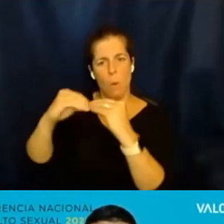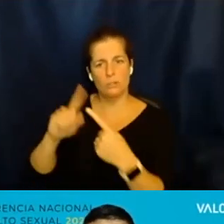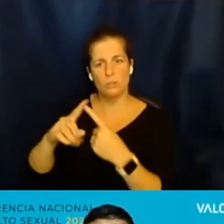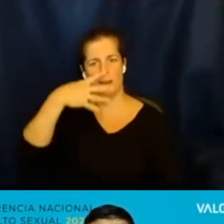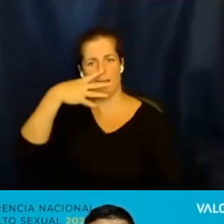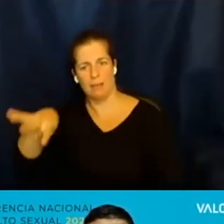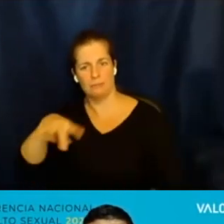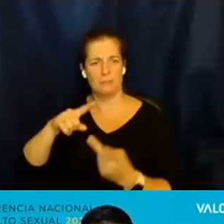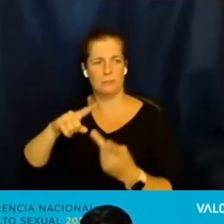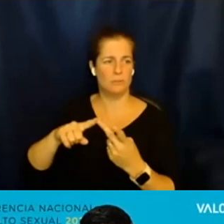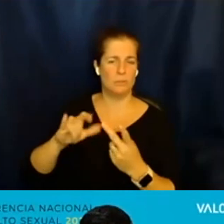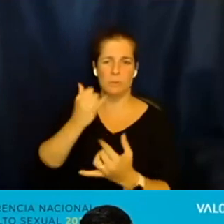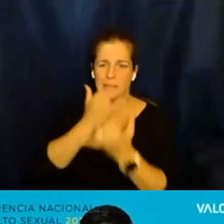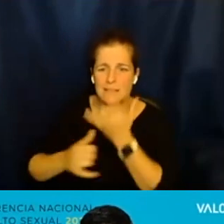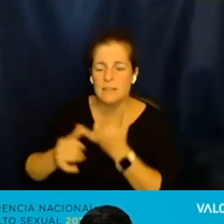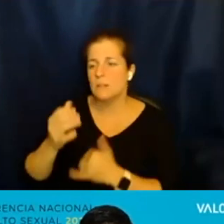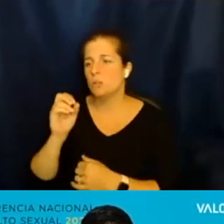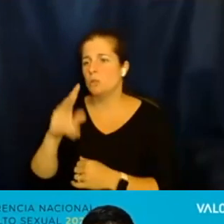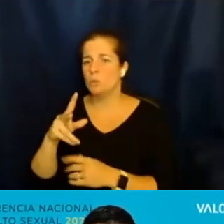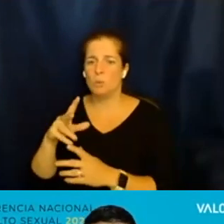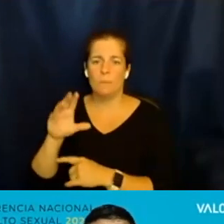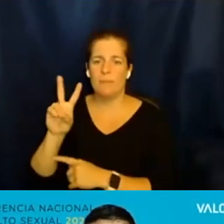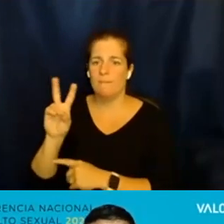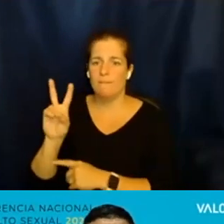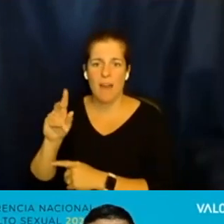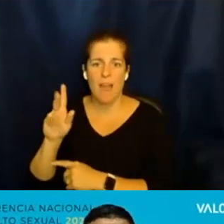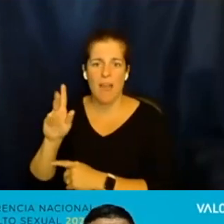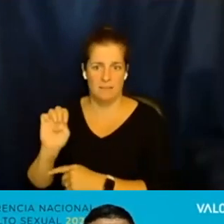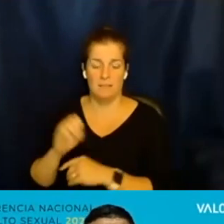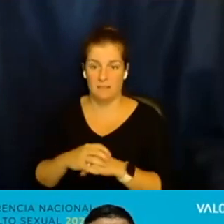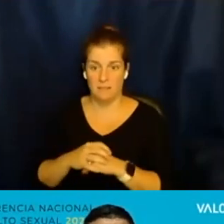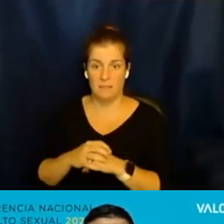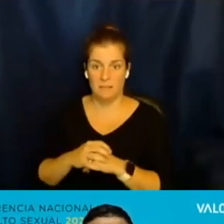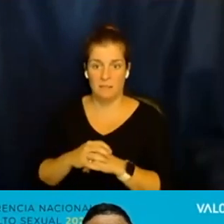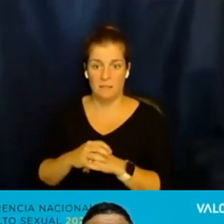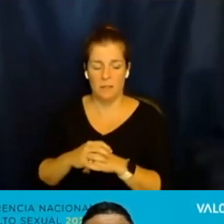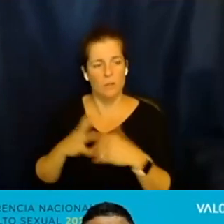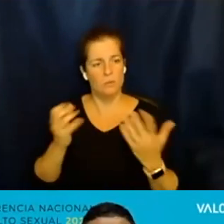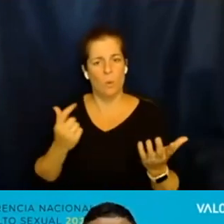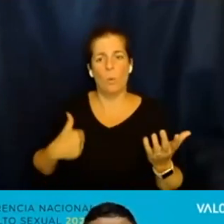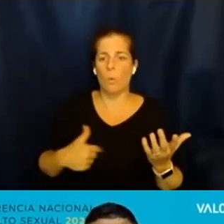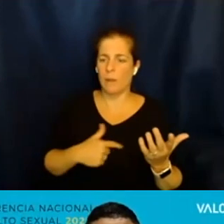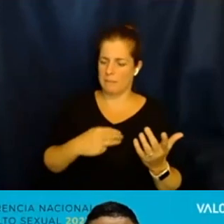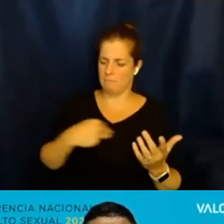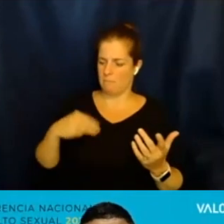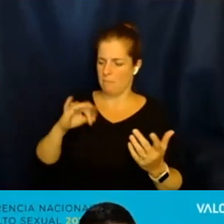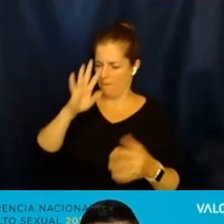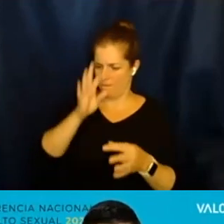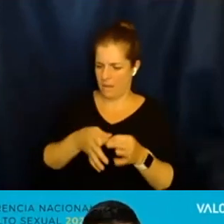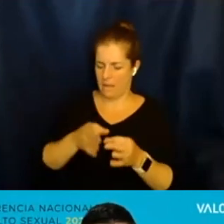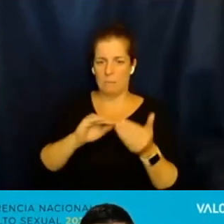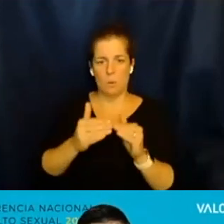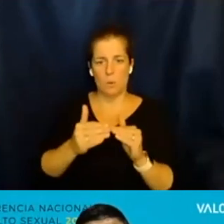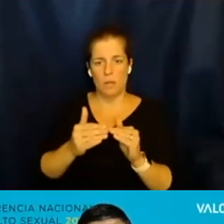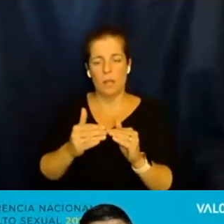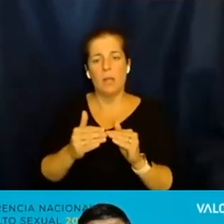to violence. And how do the we faith, members of the faith community, are identifying with this